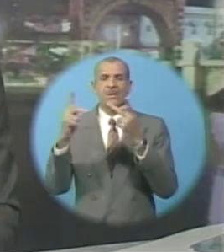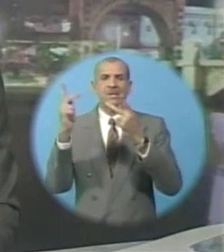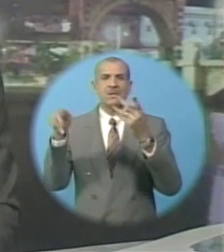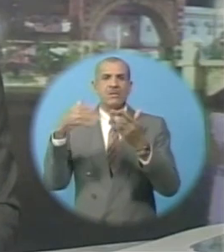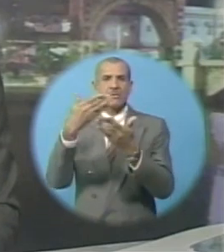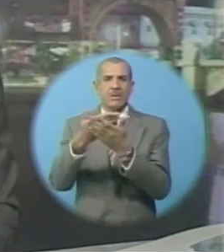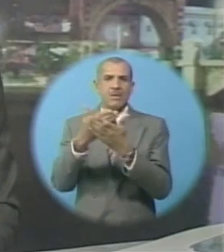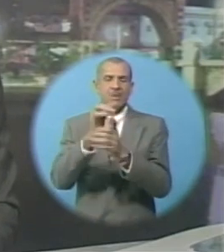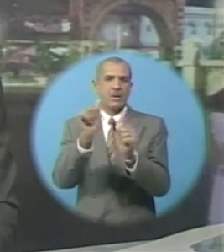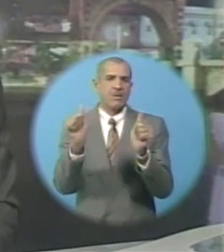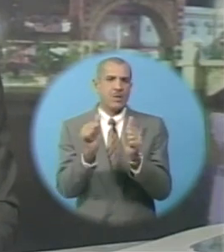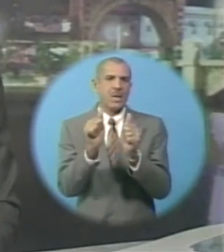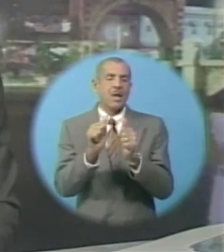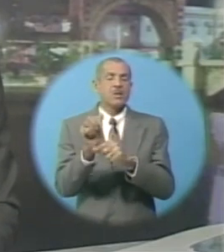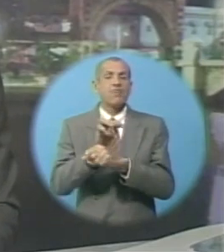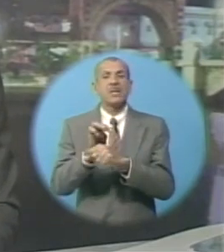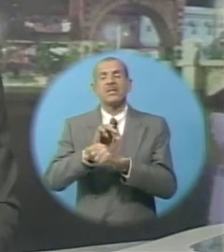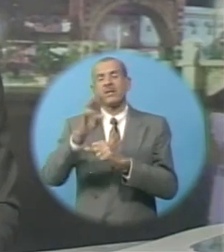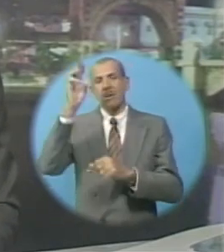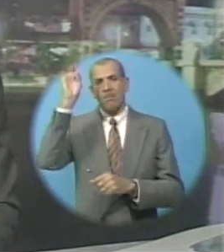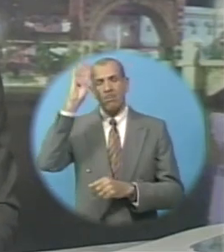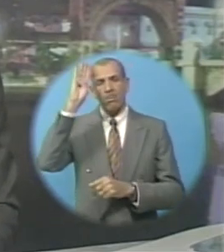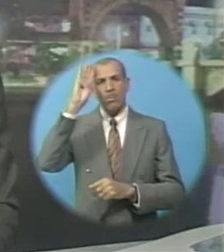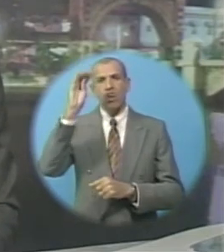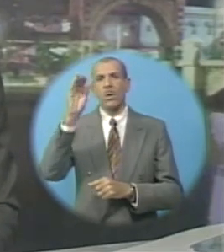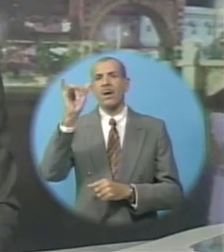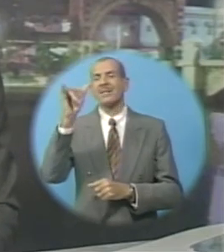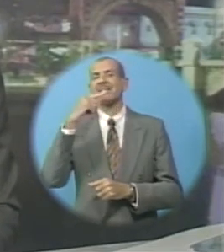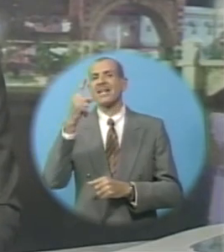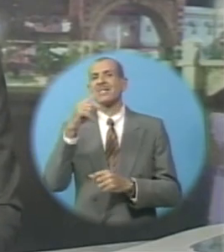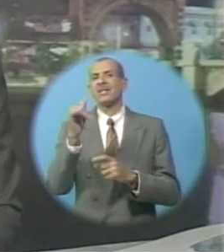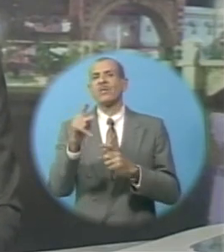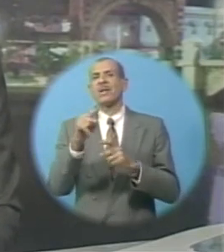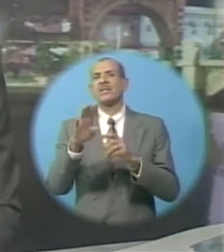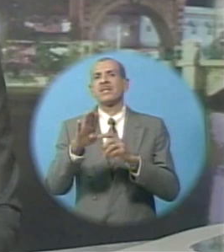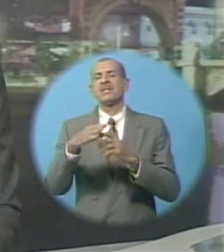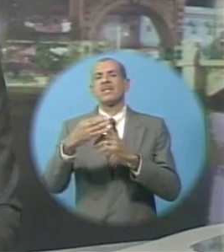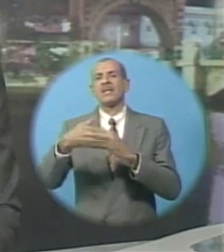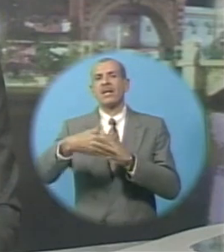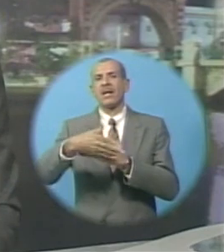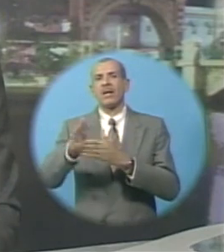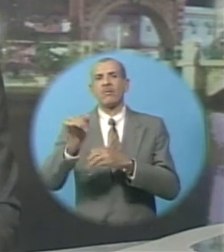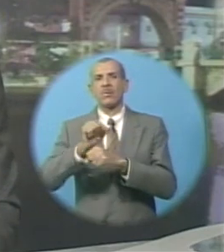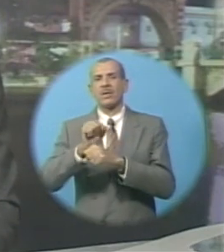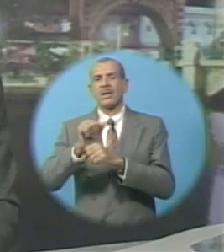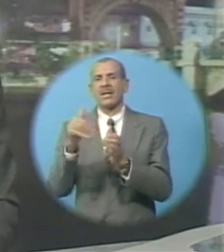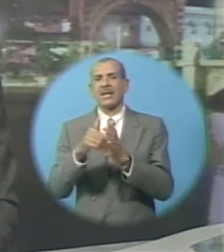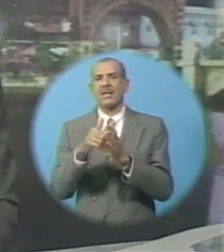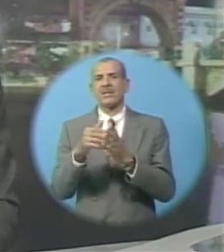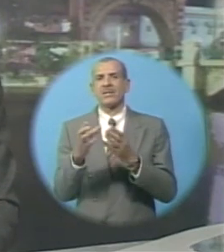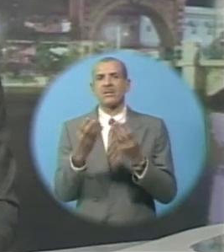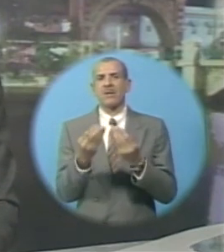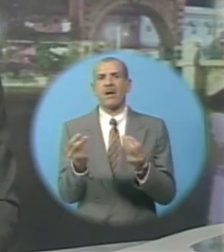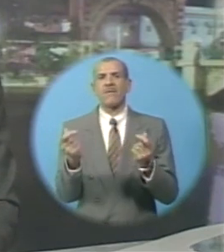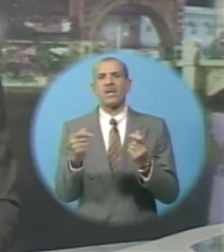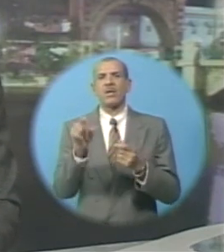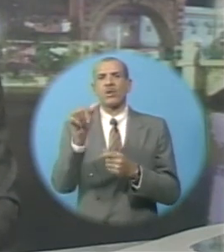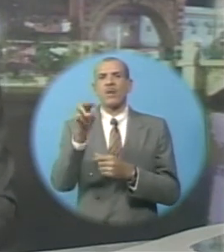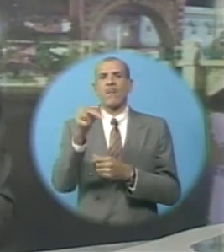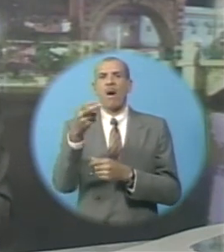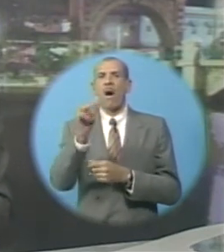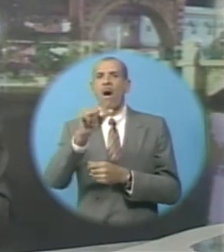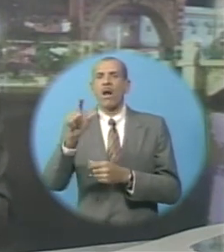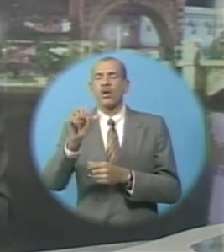he also wants to see the sluice gate become operational once again to deal with the issues at the Graham Hall swamp.